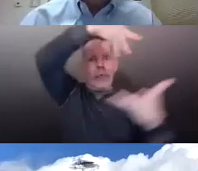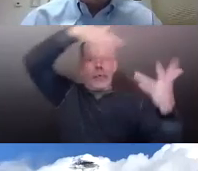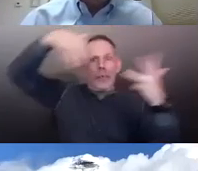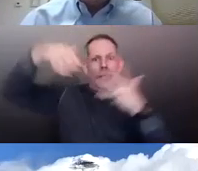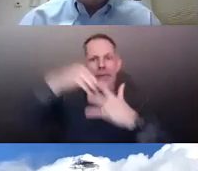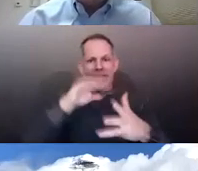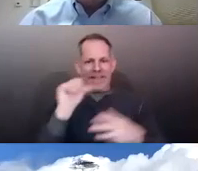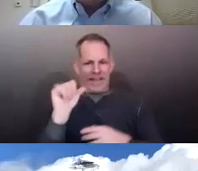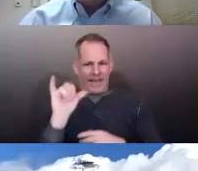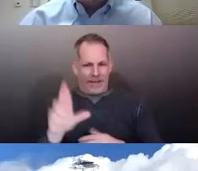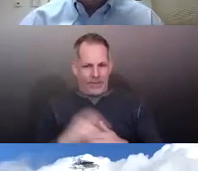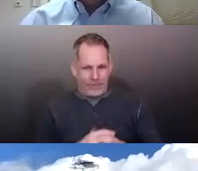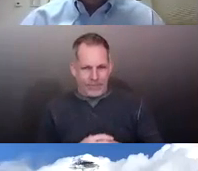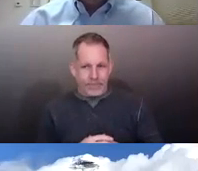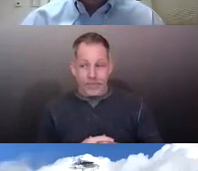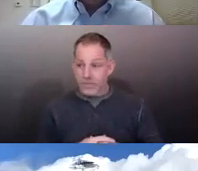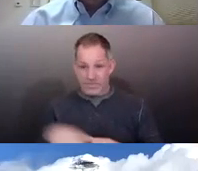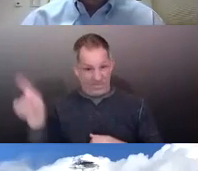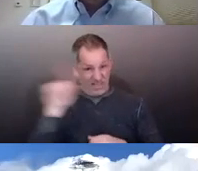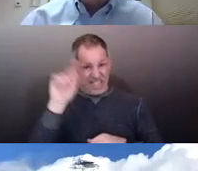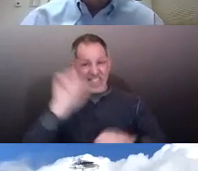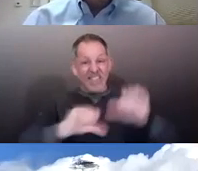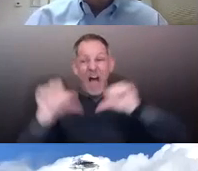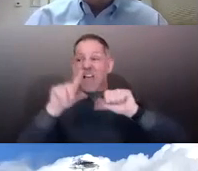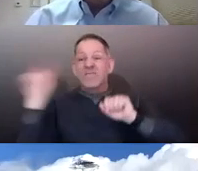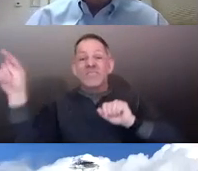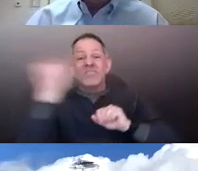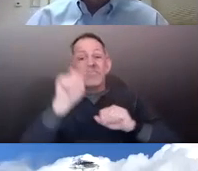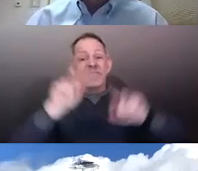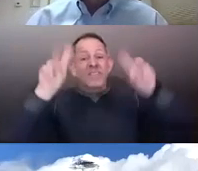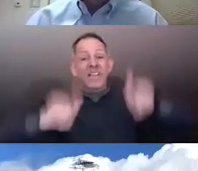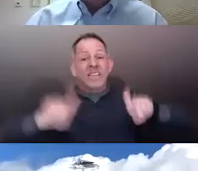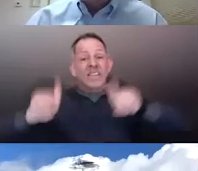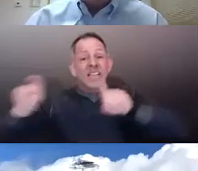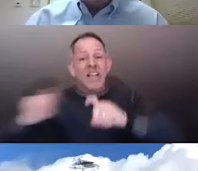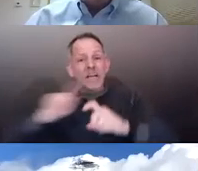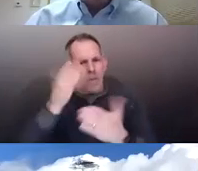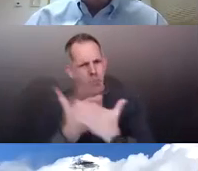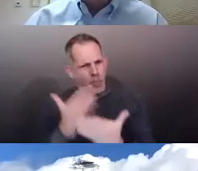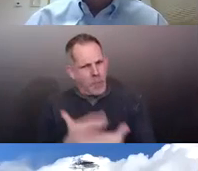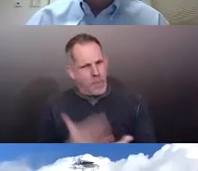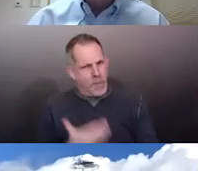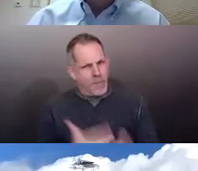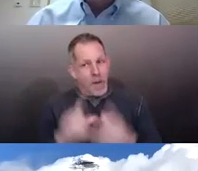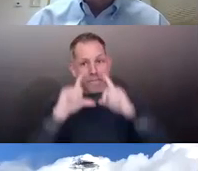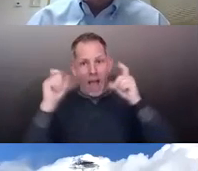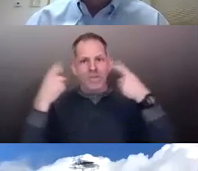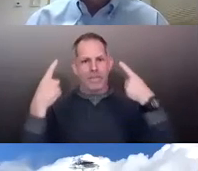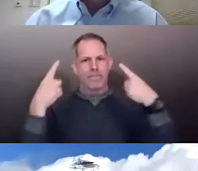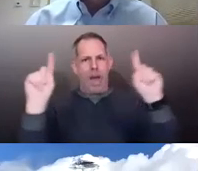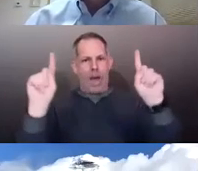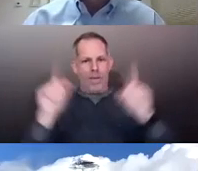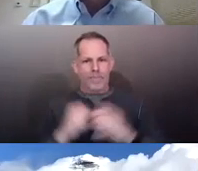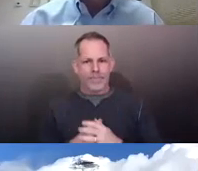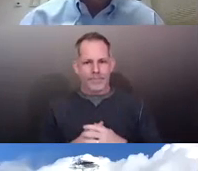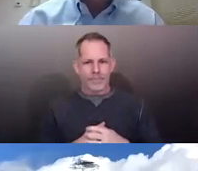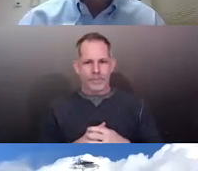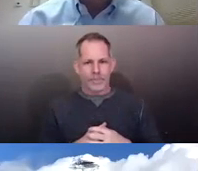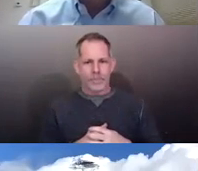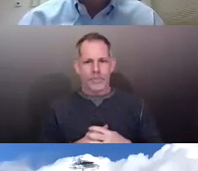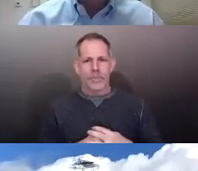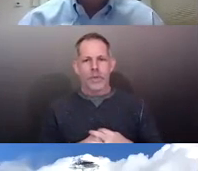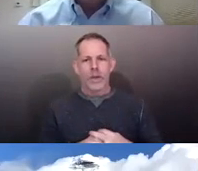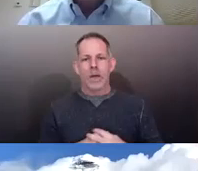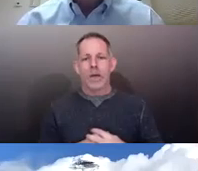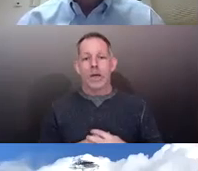communities that have face covering directives or mandates and good compliance, that COVID rates and hospitalization rates